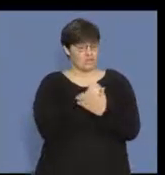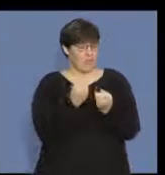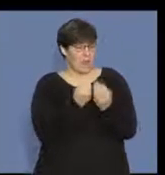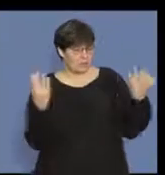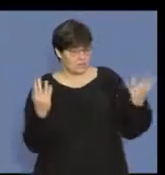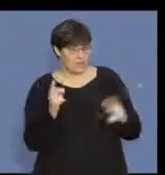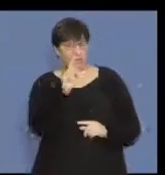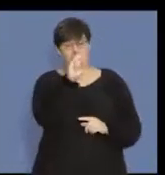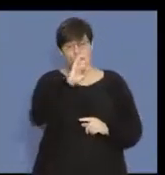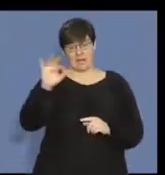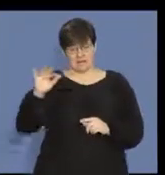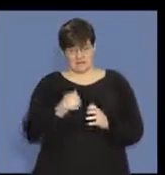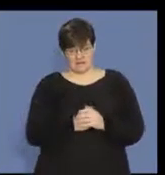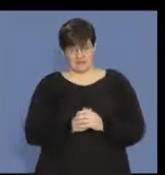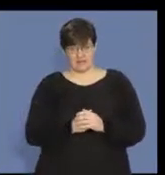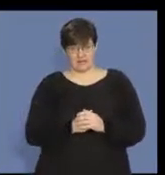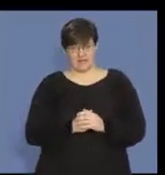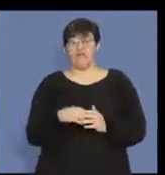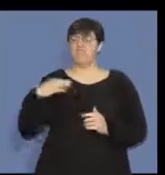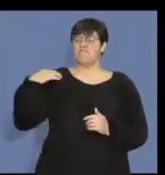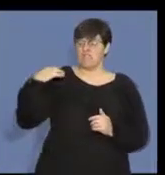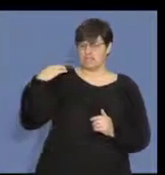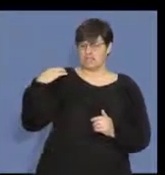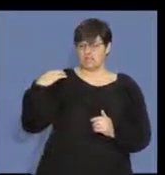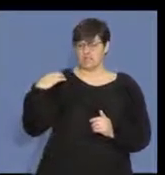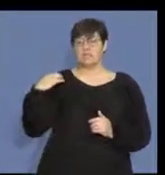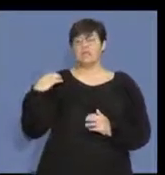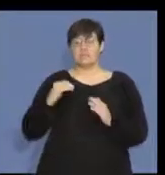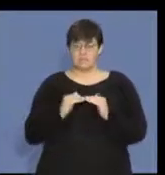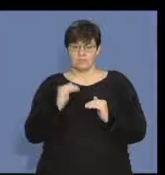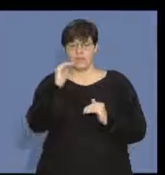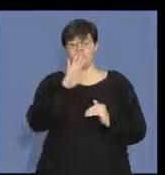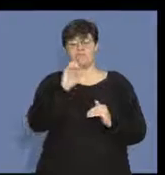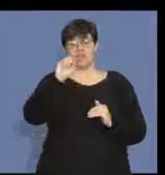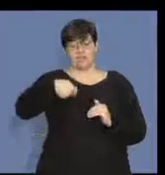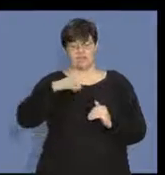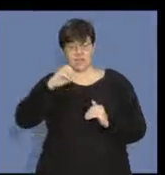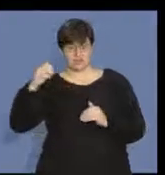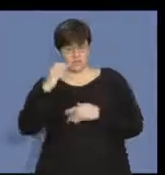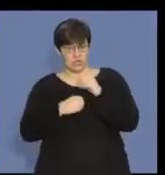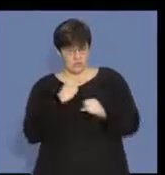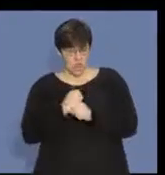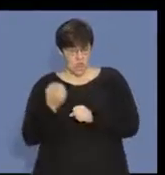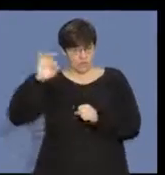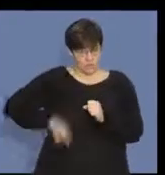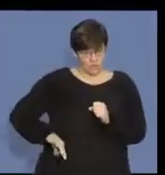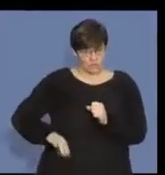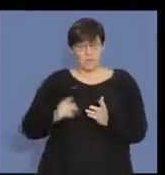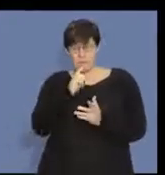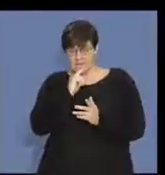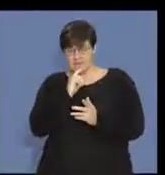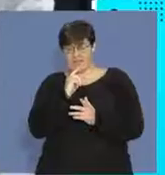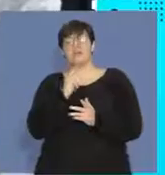registration is R1 million, and voluntary it must be more than 50,000. So let's look at this question